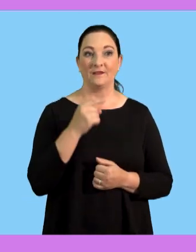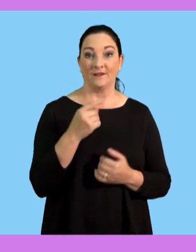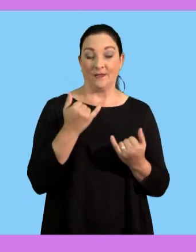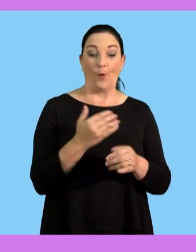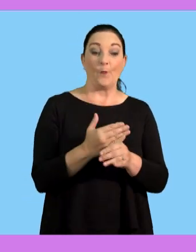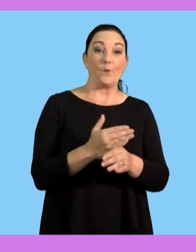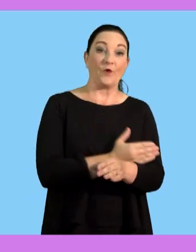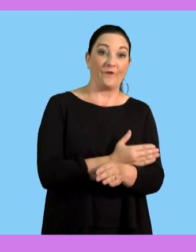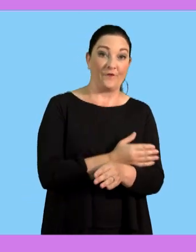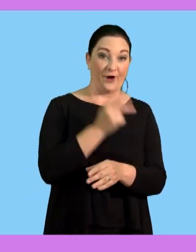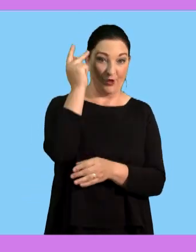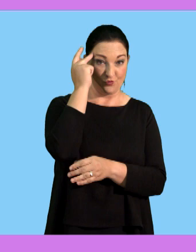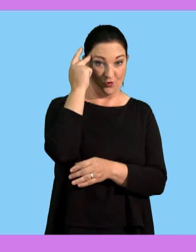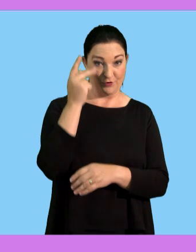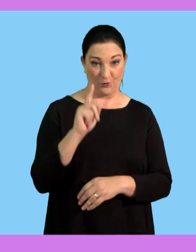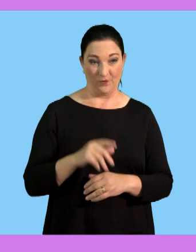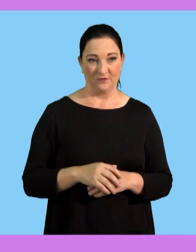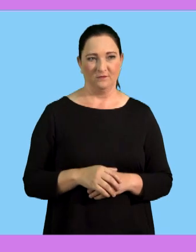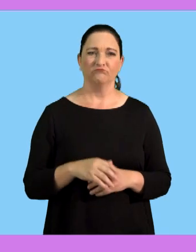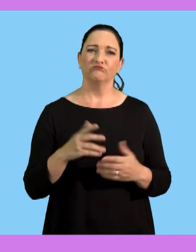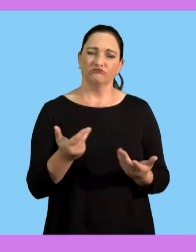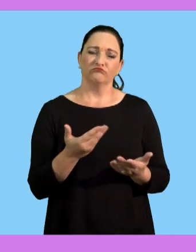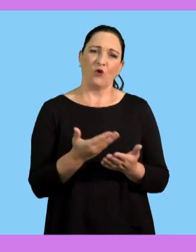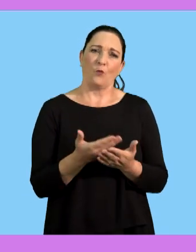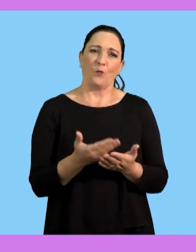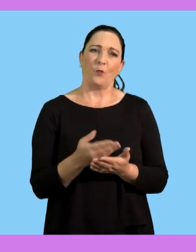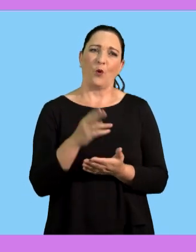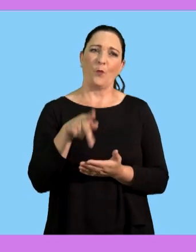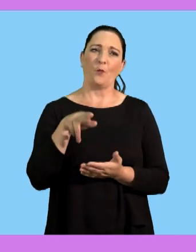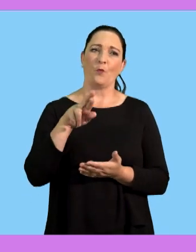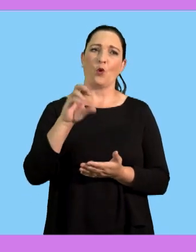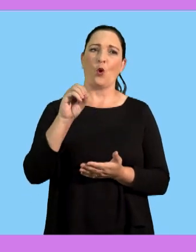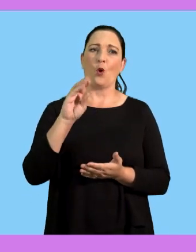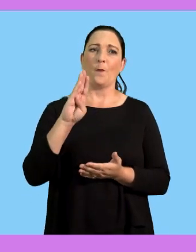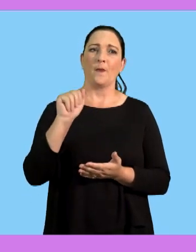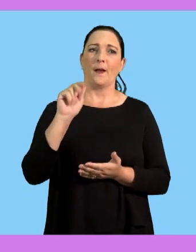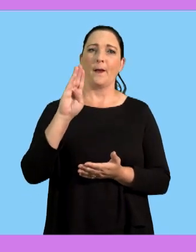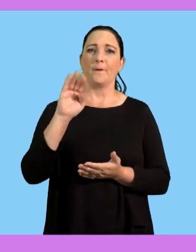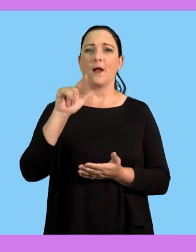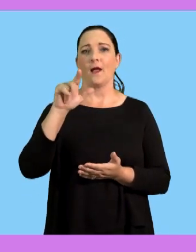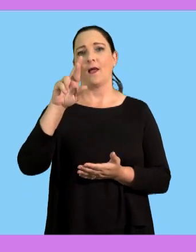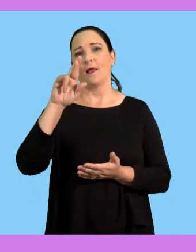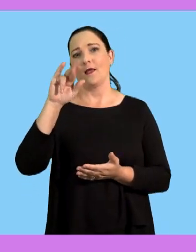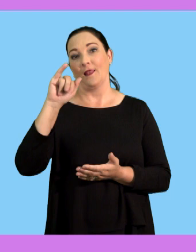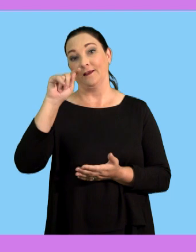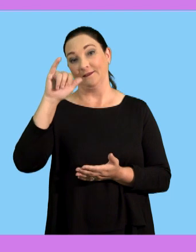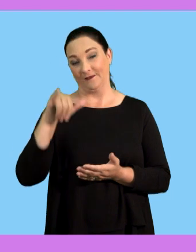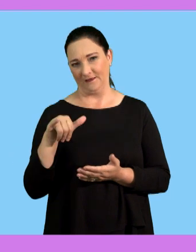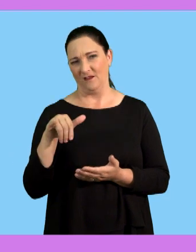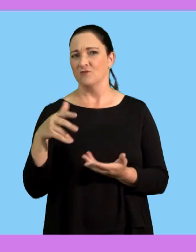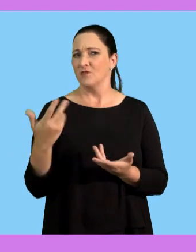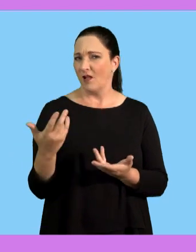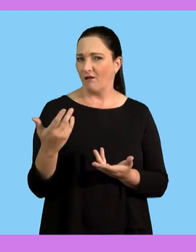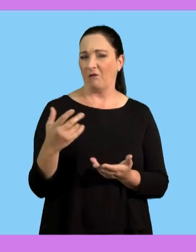section pre-knowledge. So we are saying here that probability is the chance or likelihood of an event occurring.